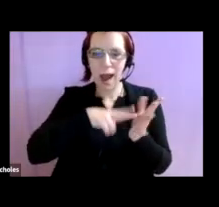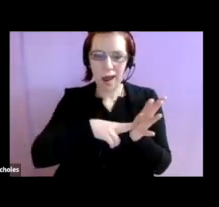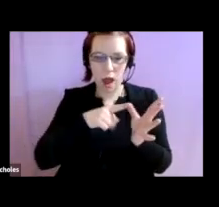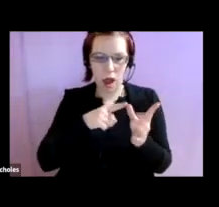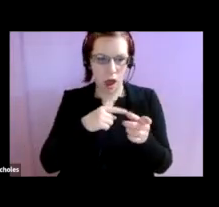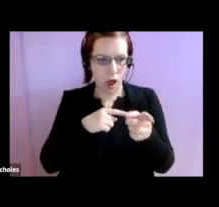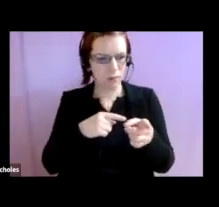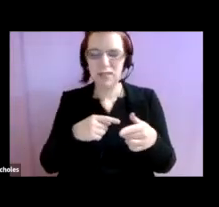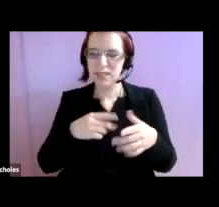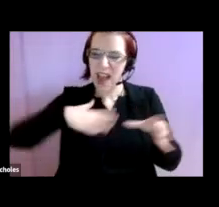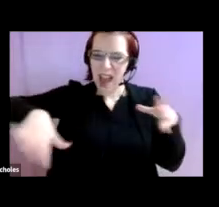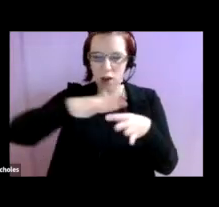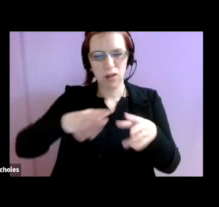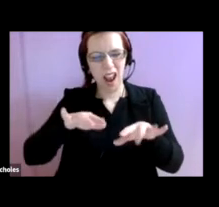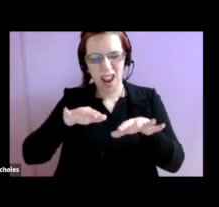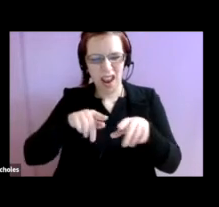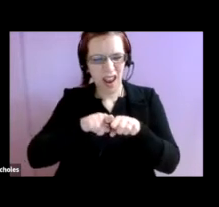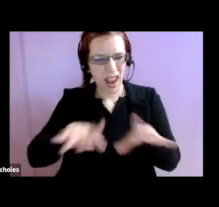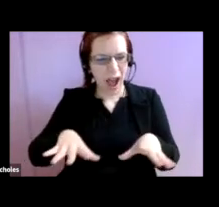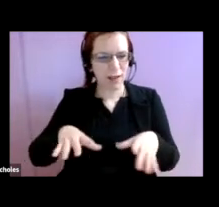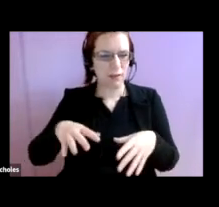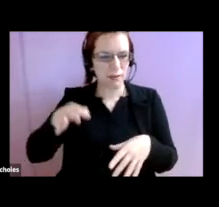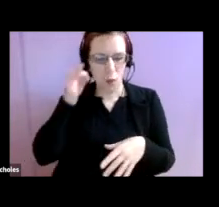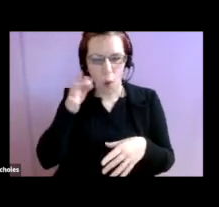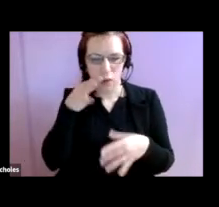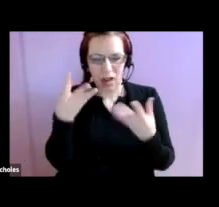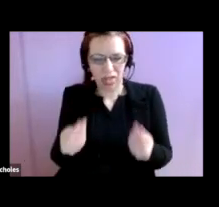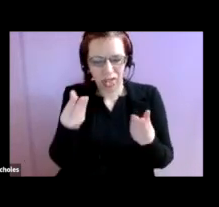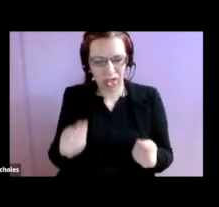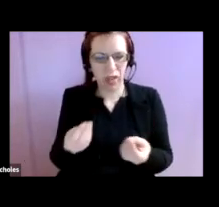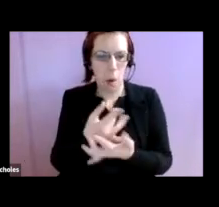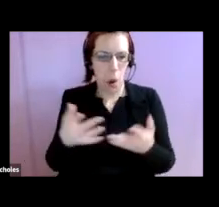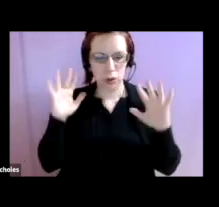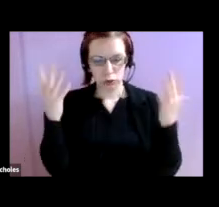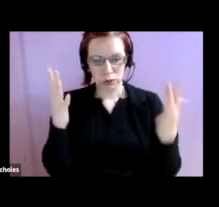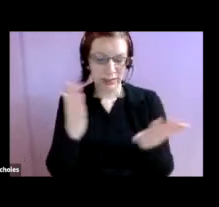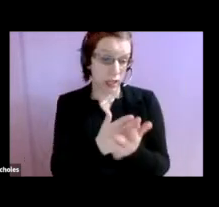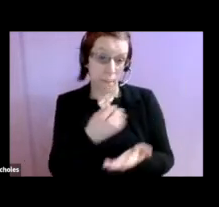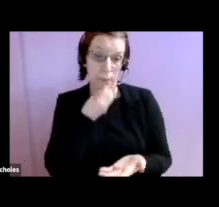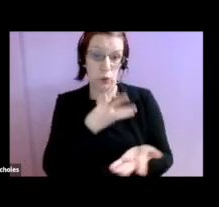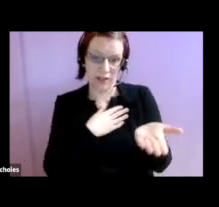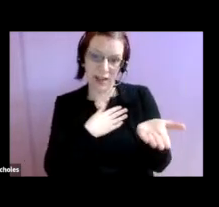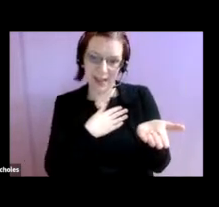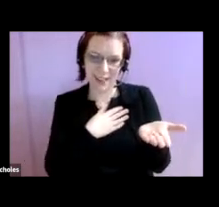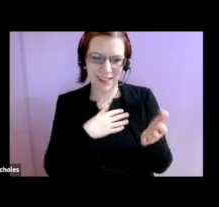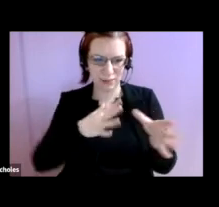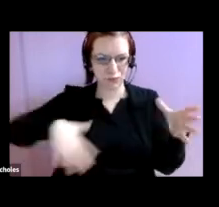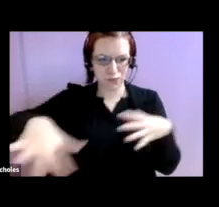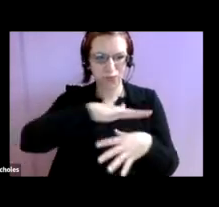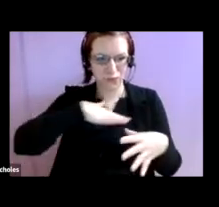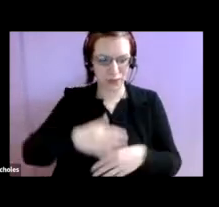a swampy area. You can see the trees and the pools along the interferometer arms, and it's very beautiful actually to visit.